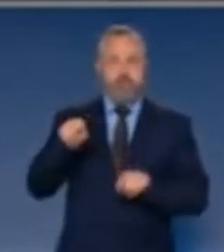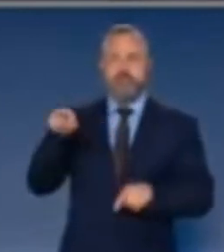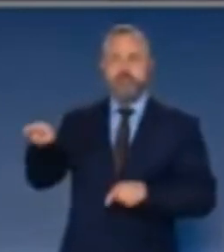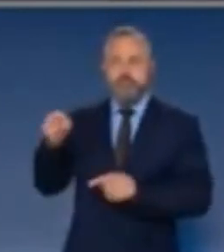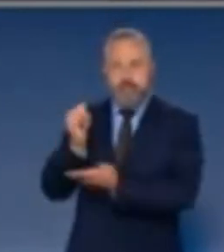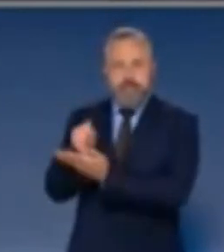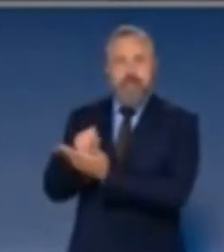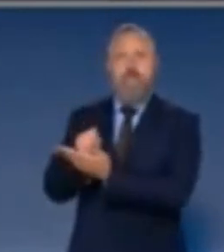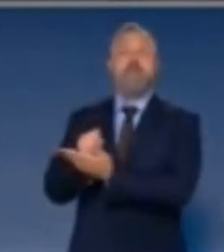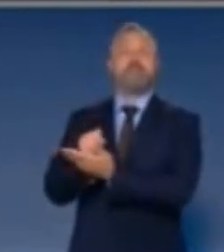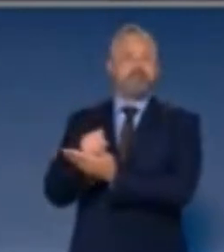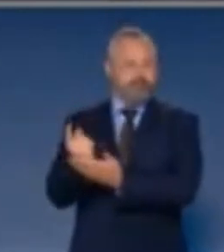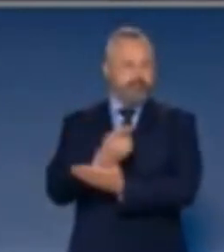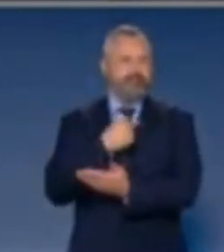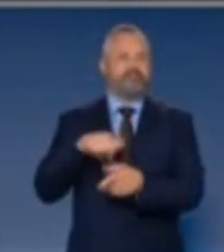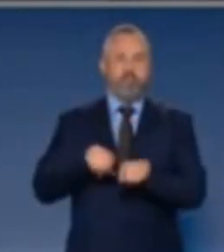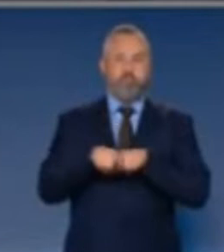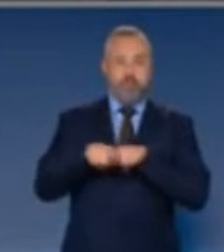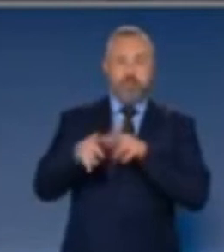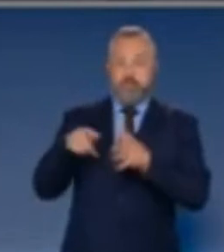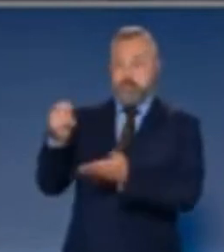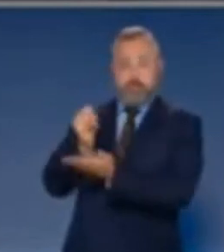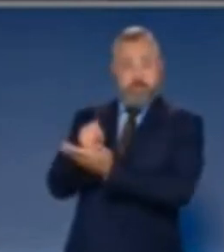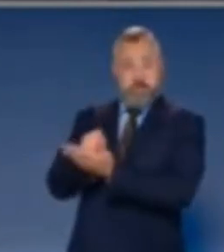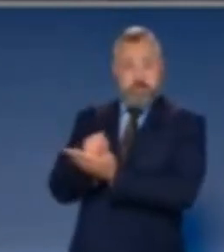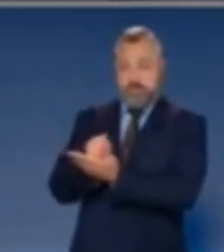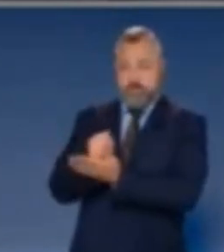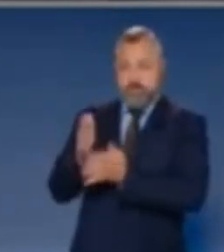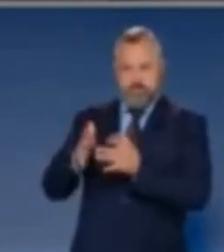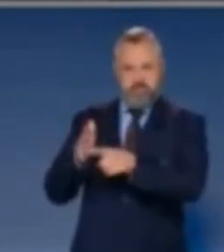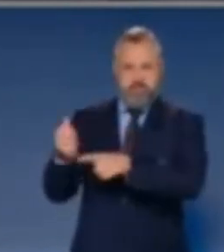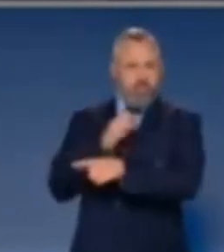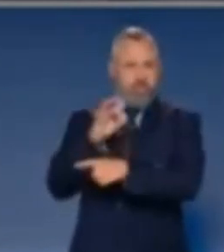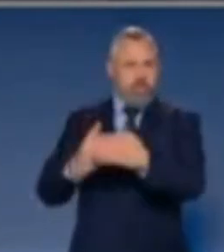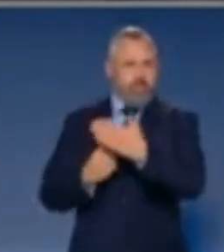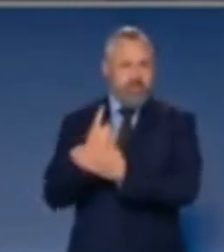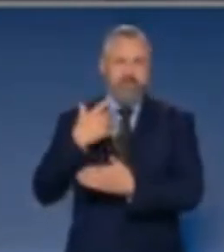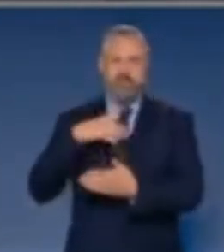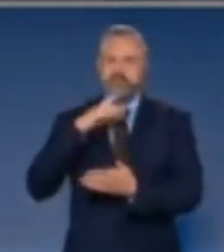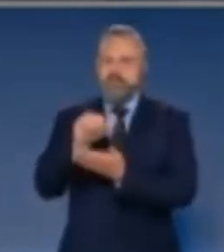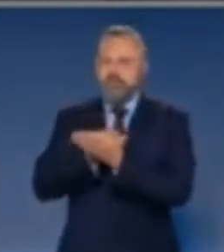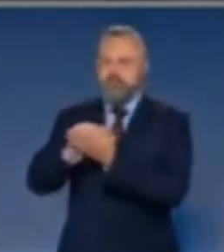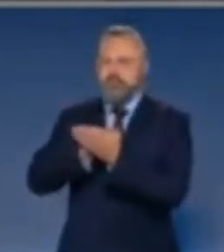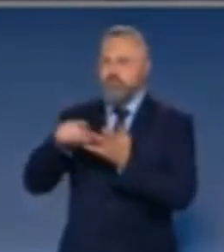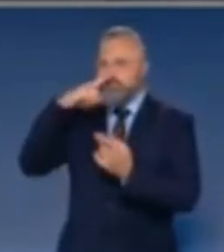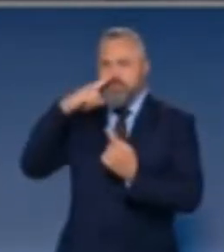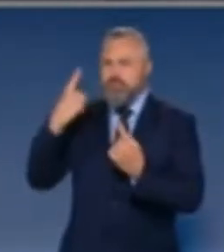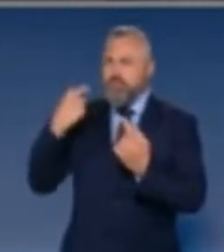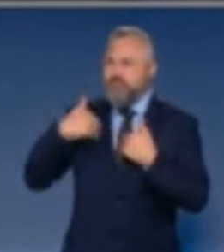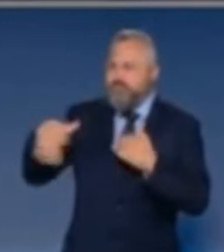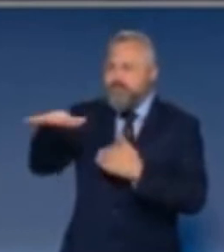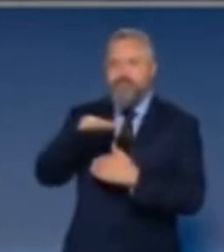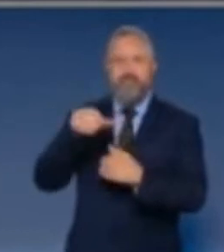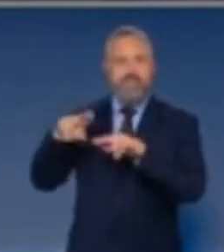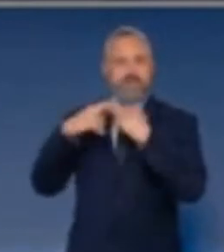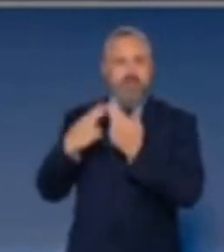occur. This error should not have happened, and we apologise to the residents and their families and the carers at the facility for the